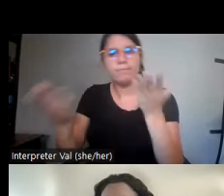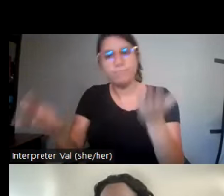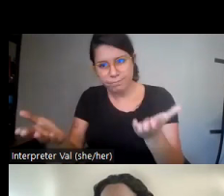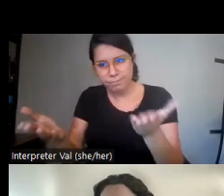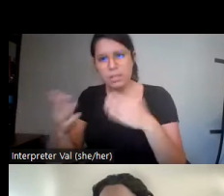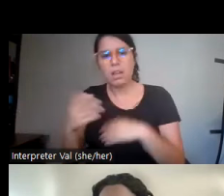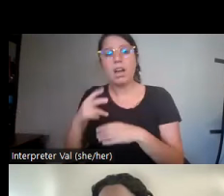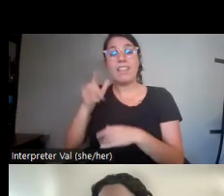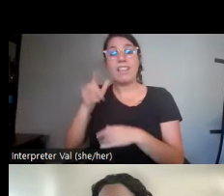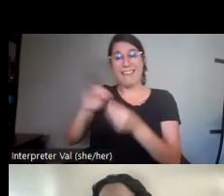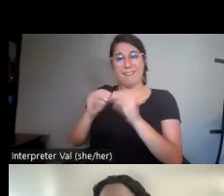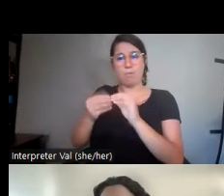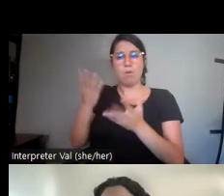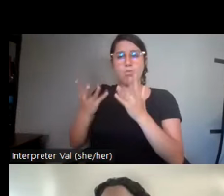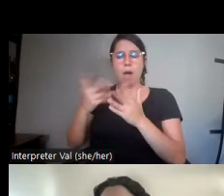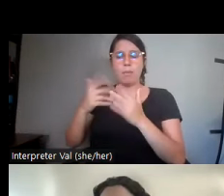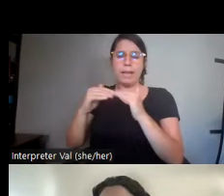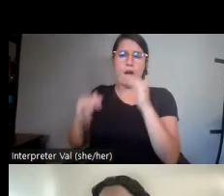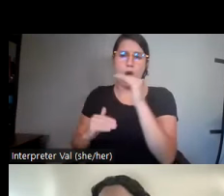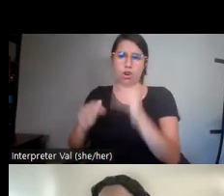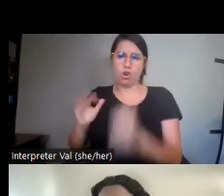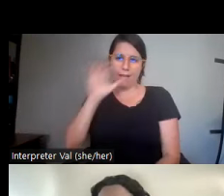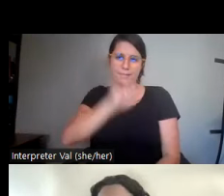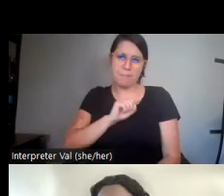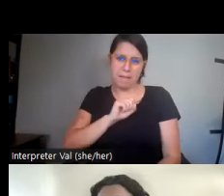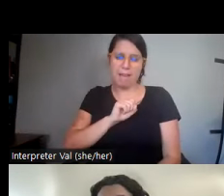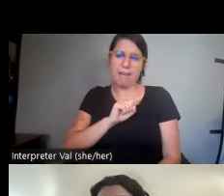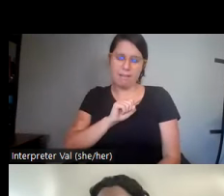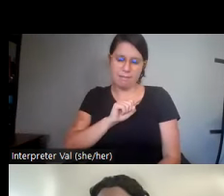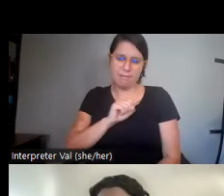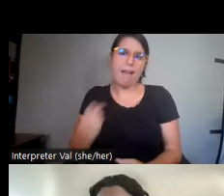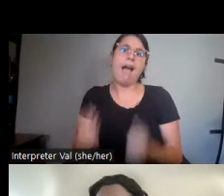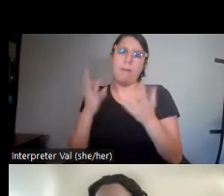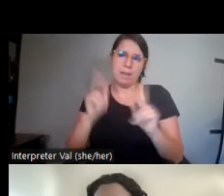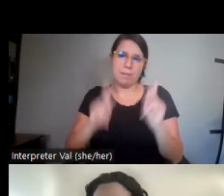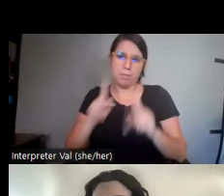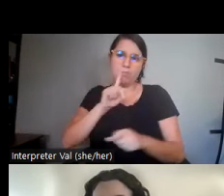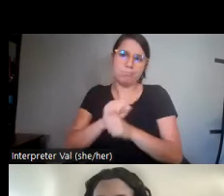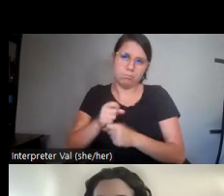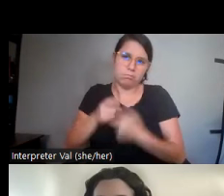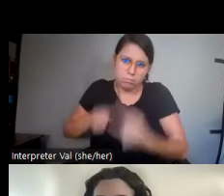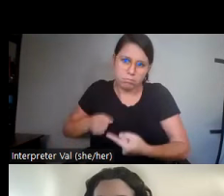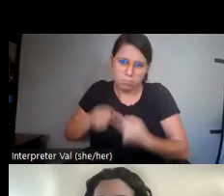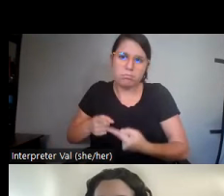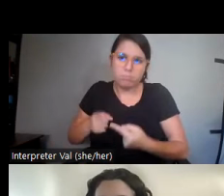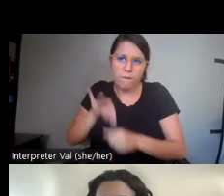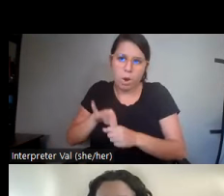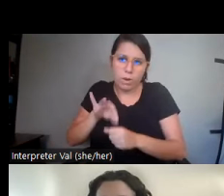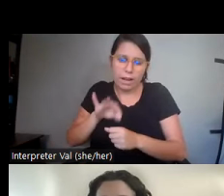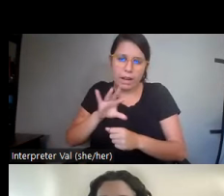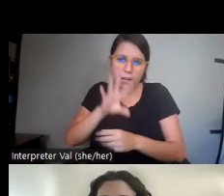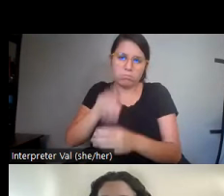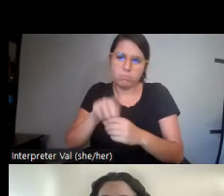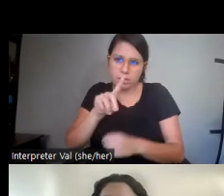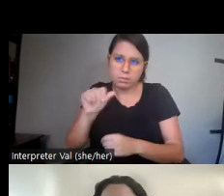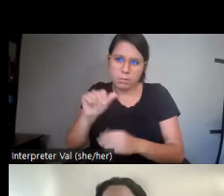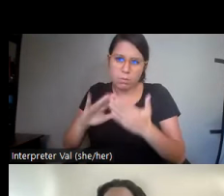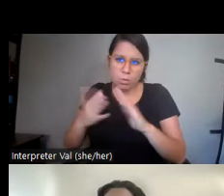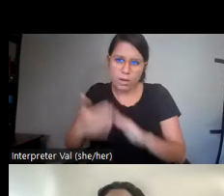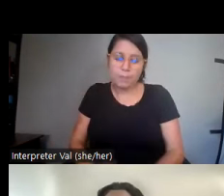an underestimation of the number of people who had trouble voting in the disability community. So